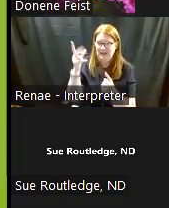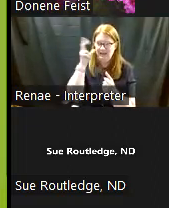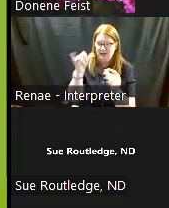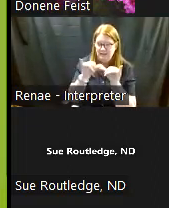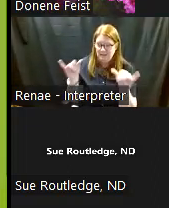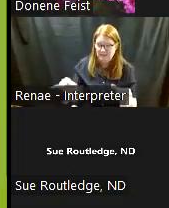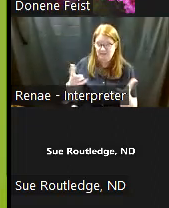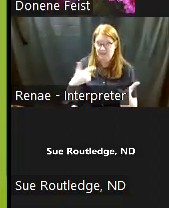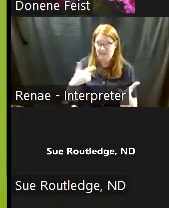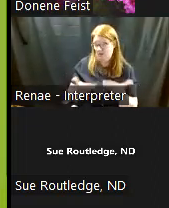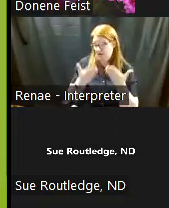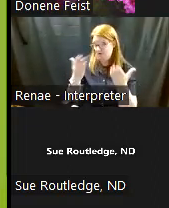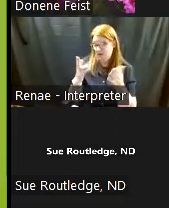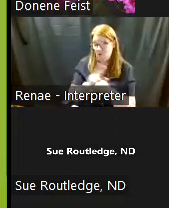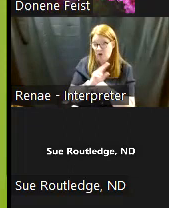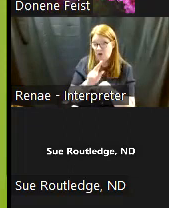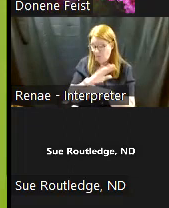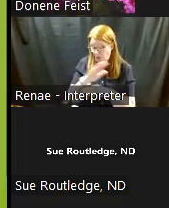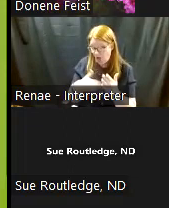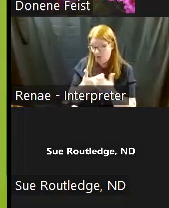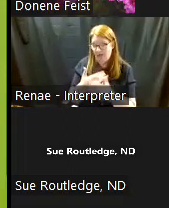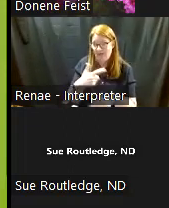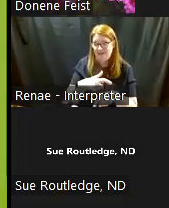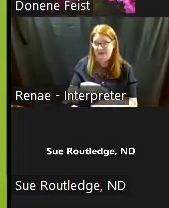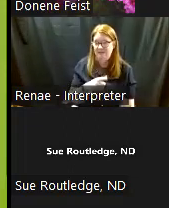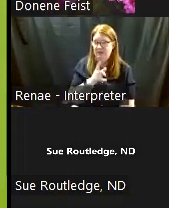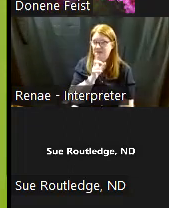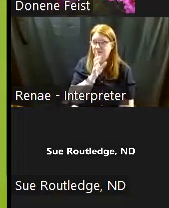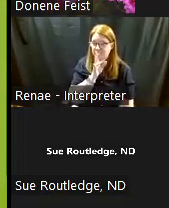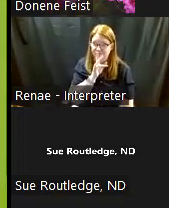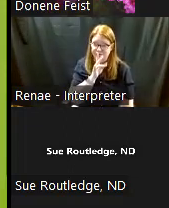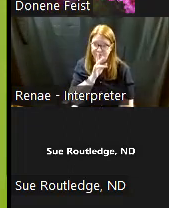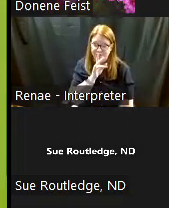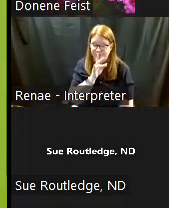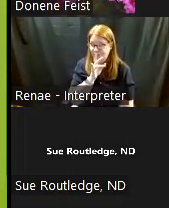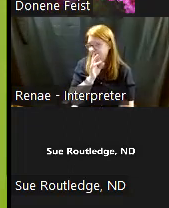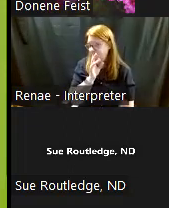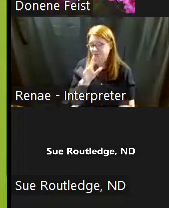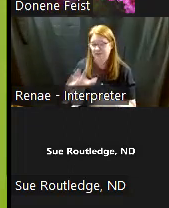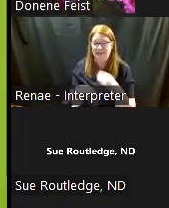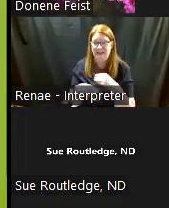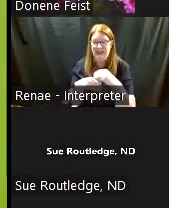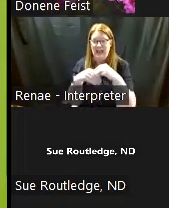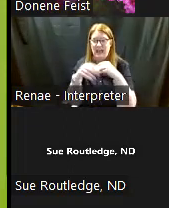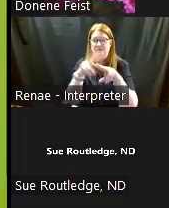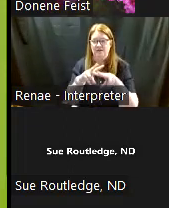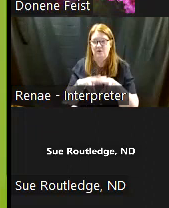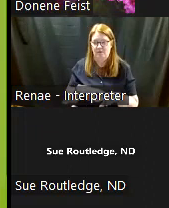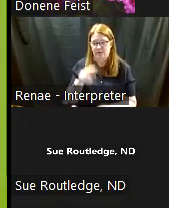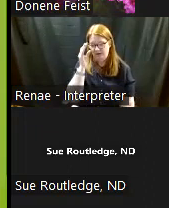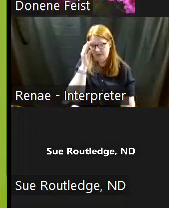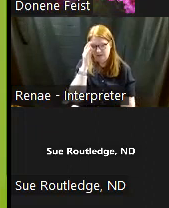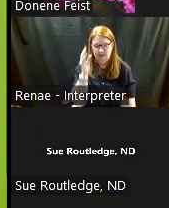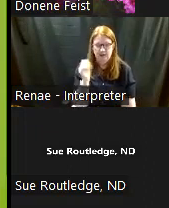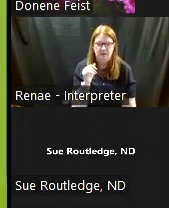the time, and that you are just constantly talking to your baby, and building vocabulary. The hearing